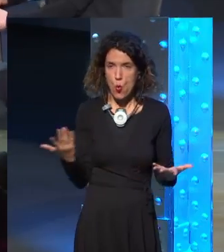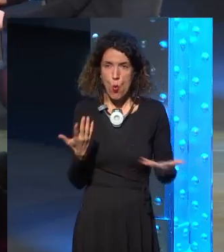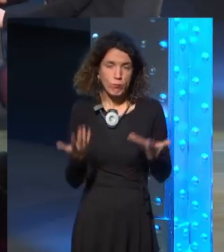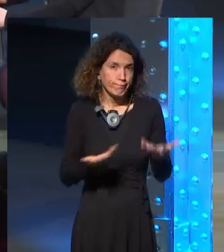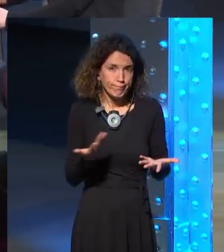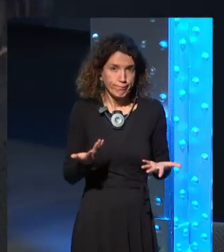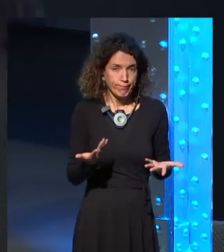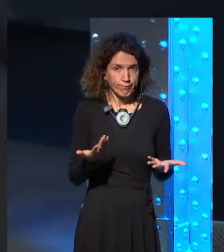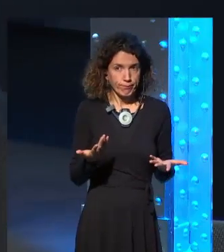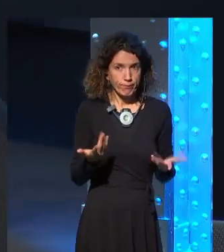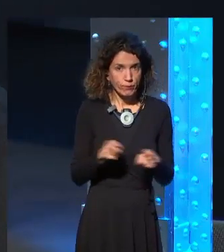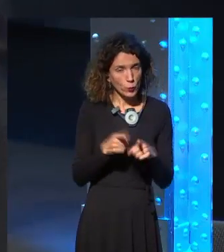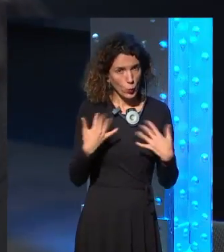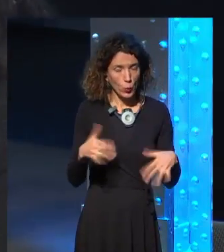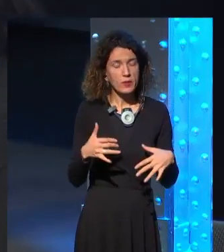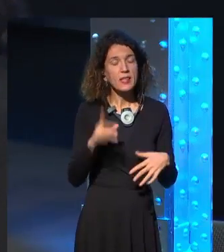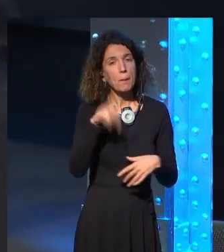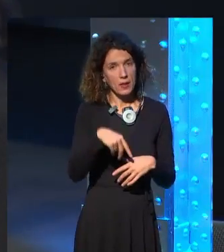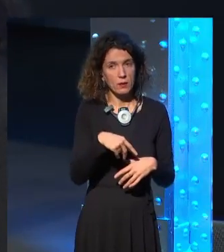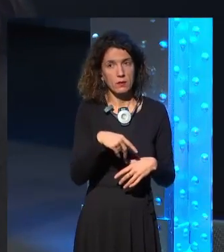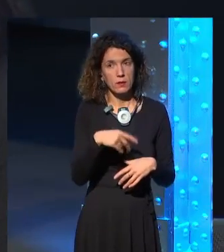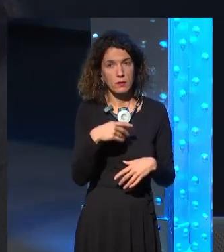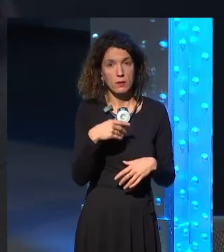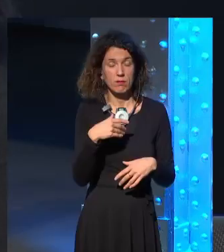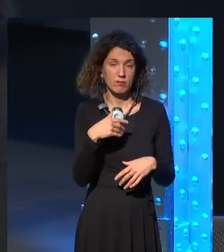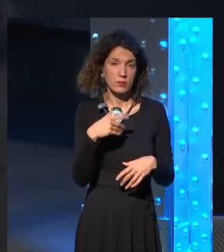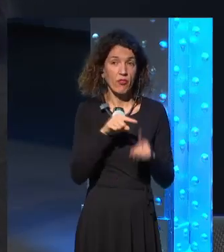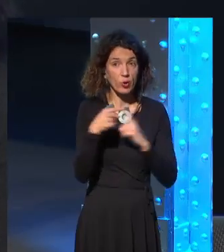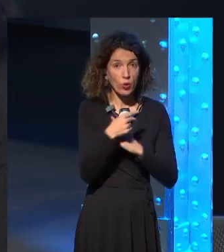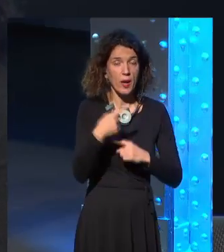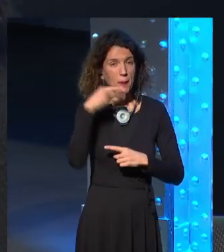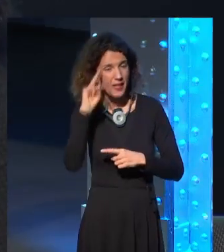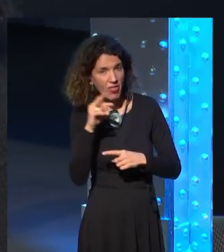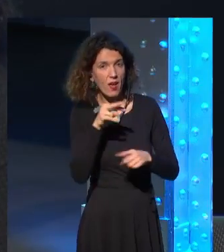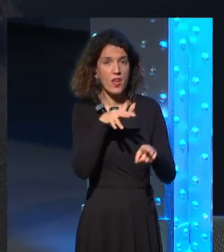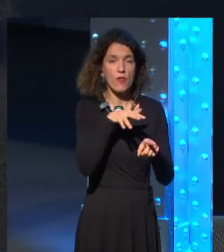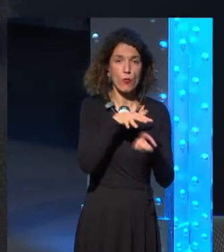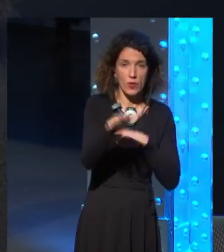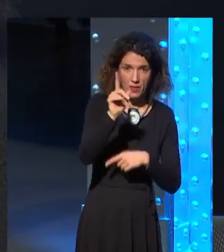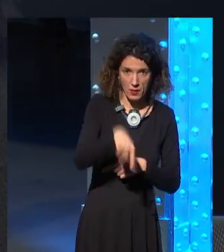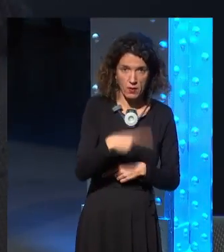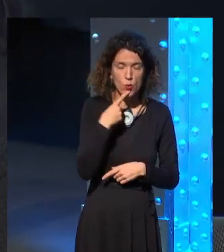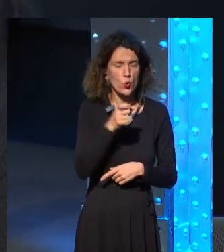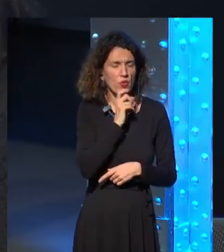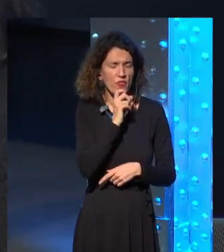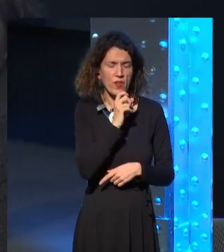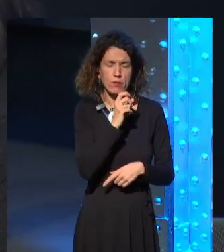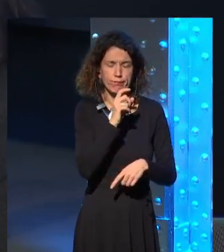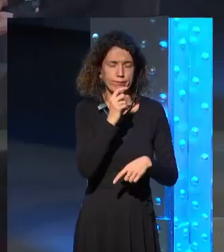influenced by very different drivers or experiences also.